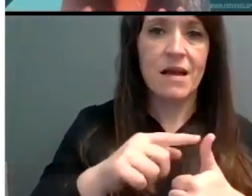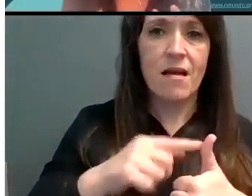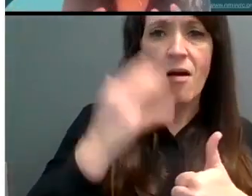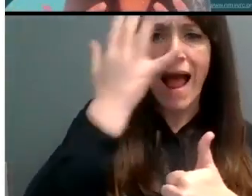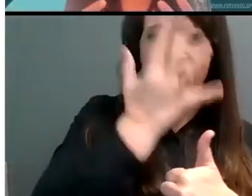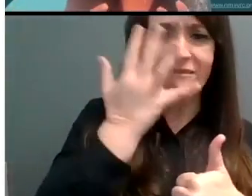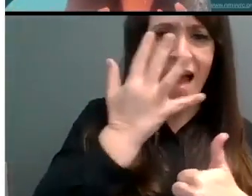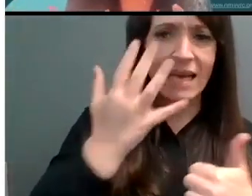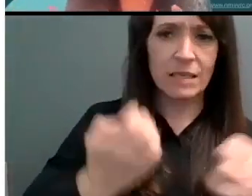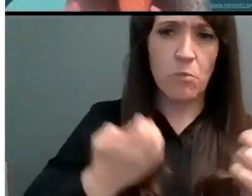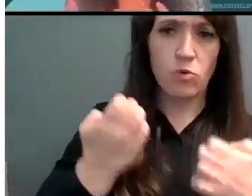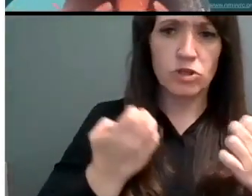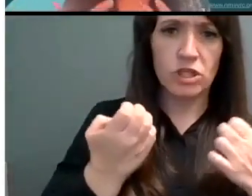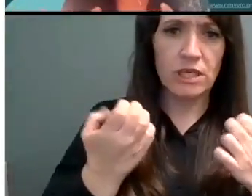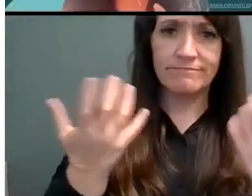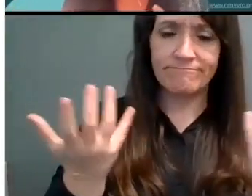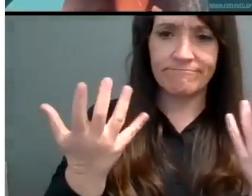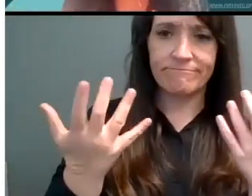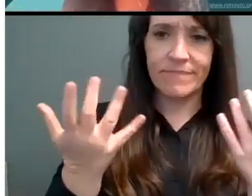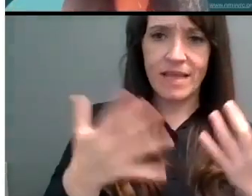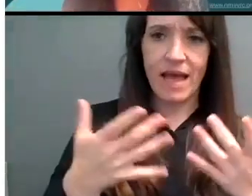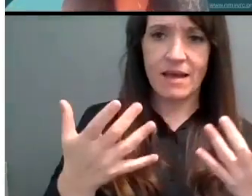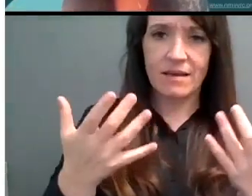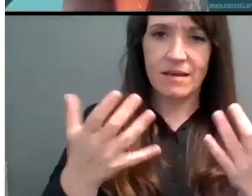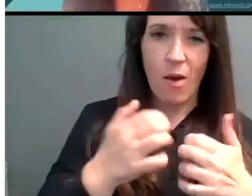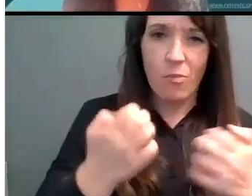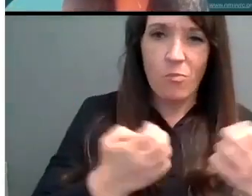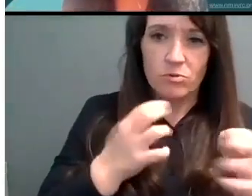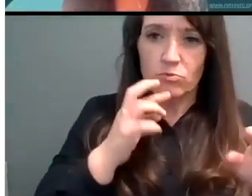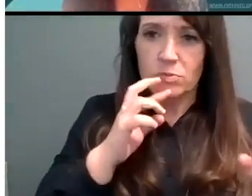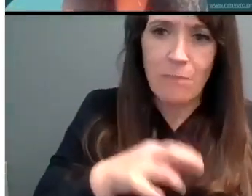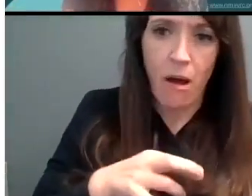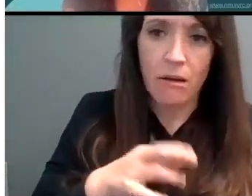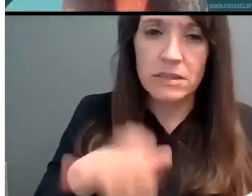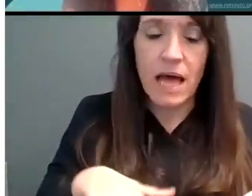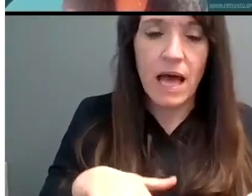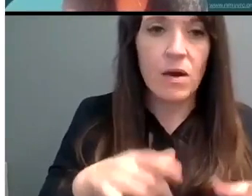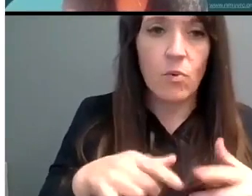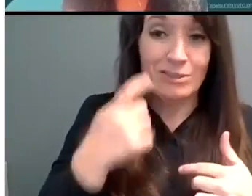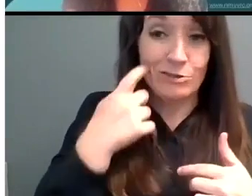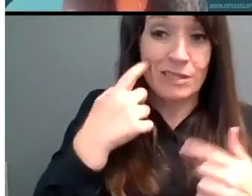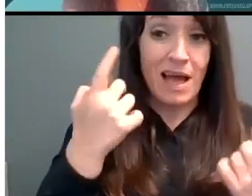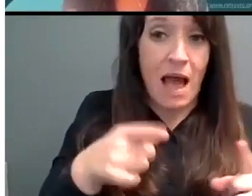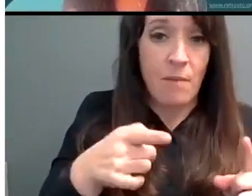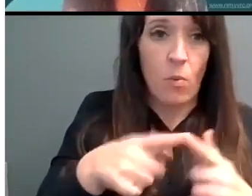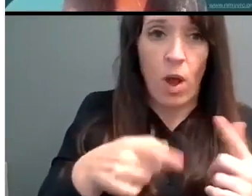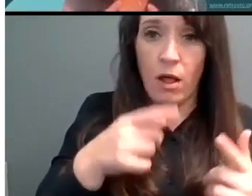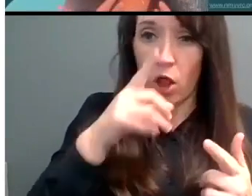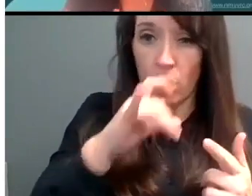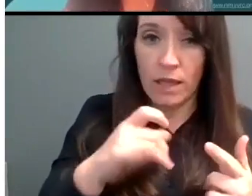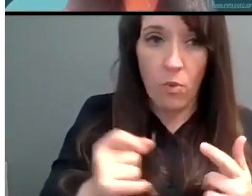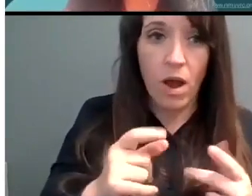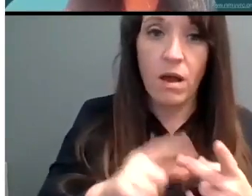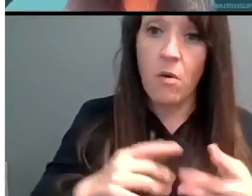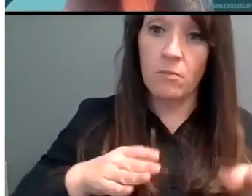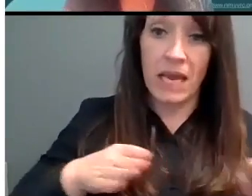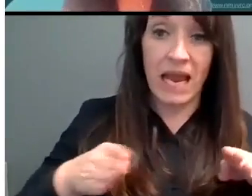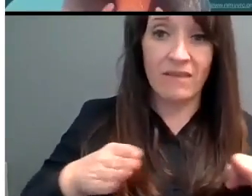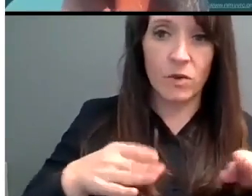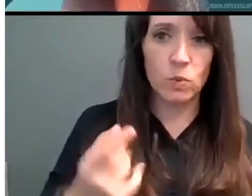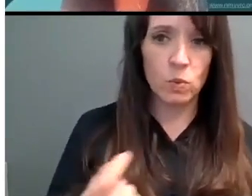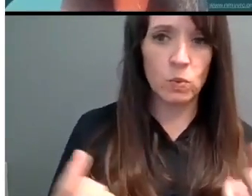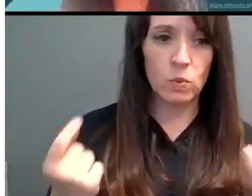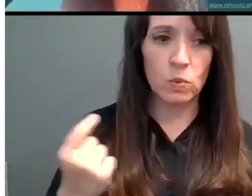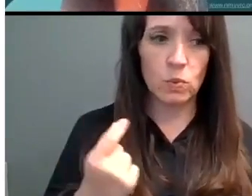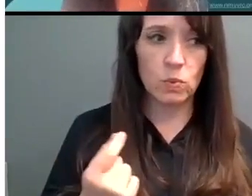and our emotions, right? And our emotional response in the aftermath. It can include our behaviors, what